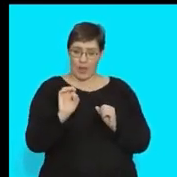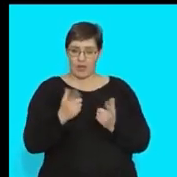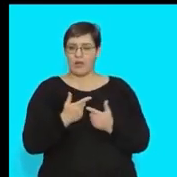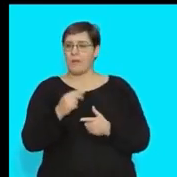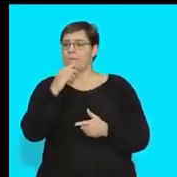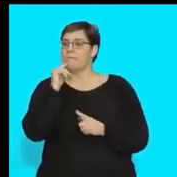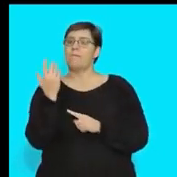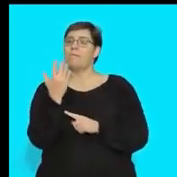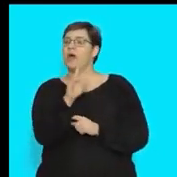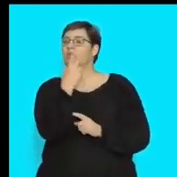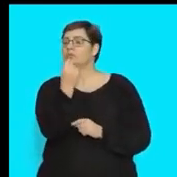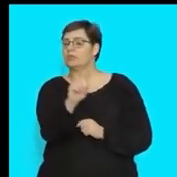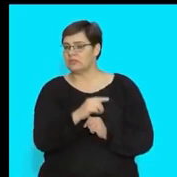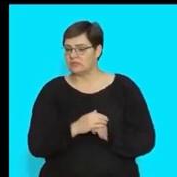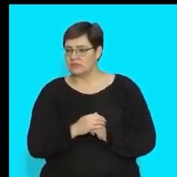what does my plant do?